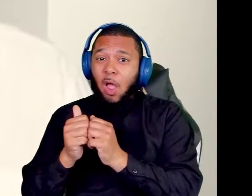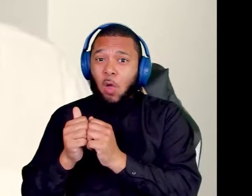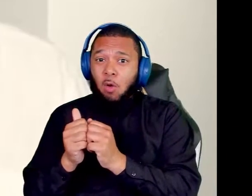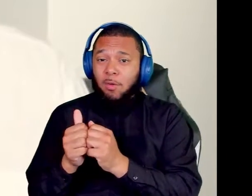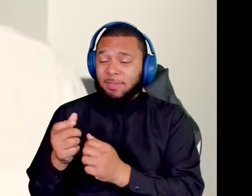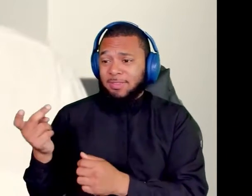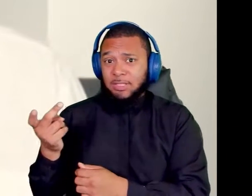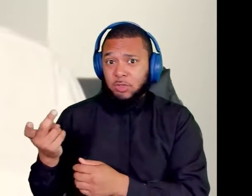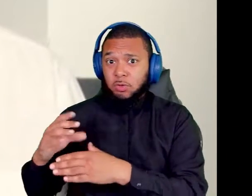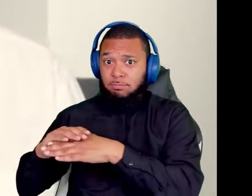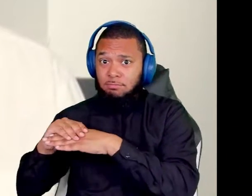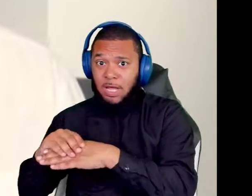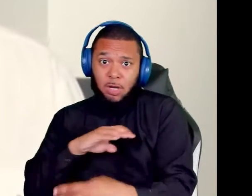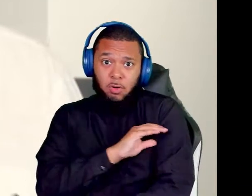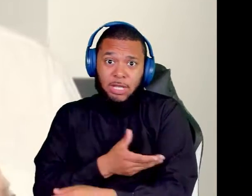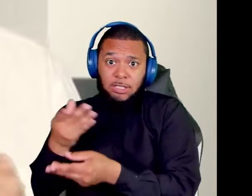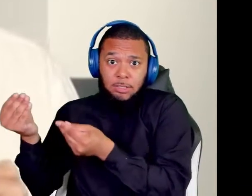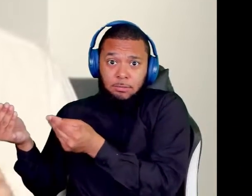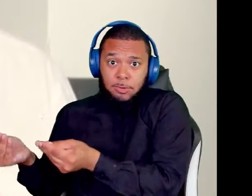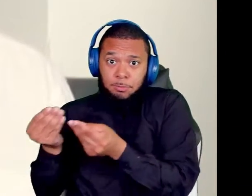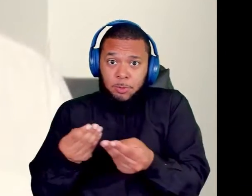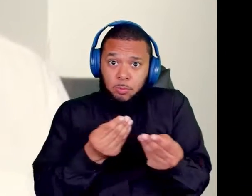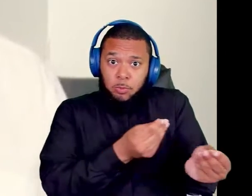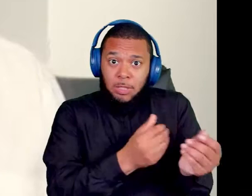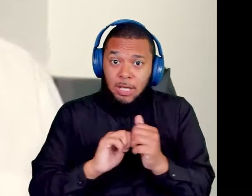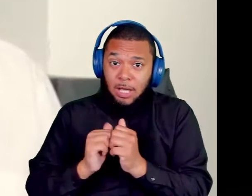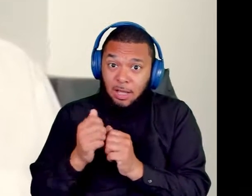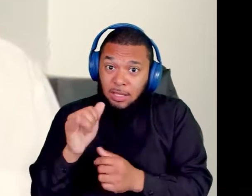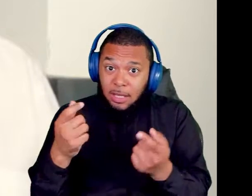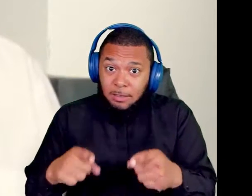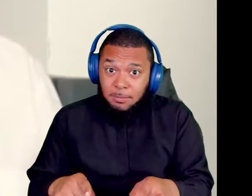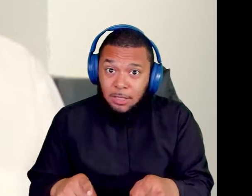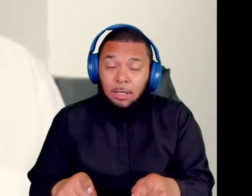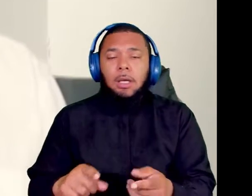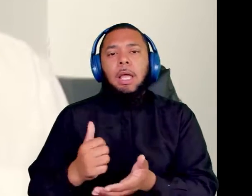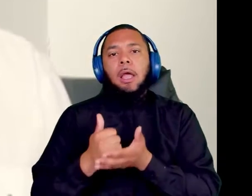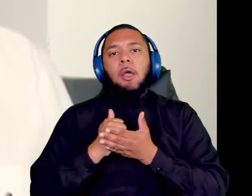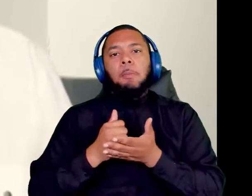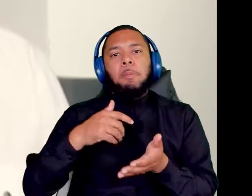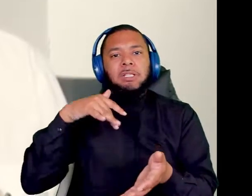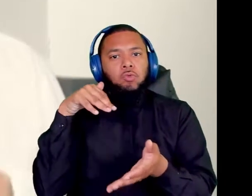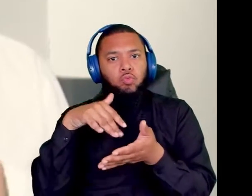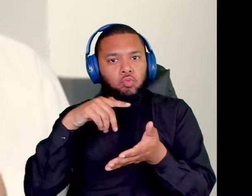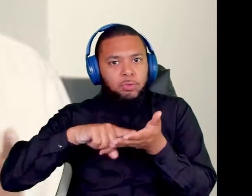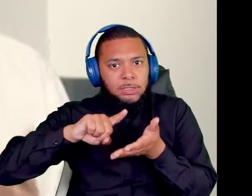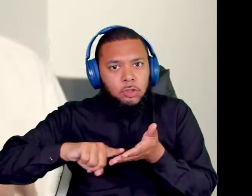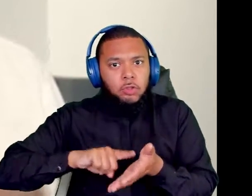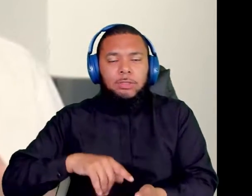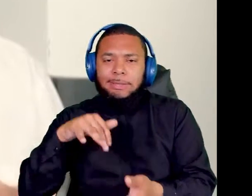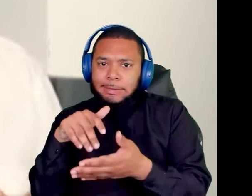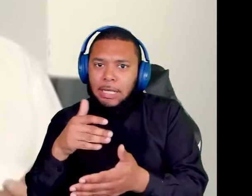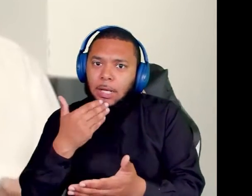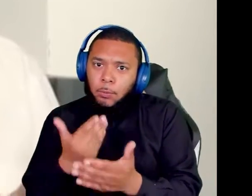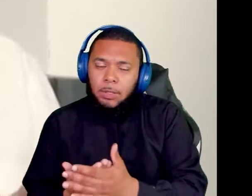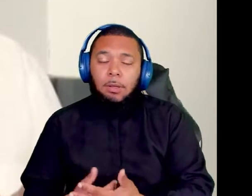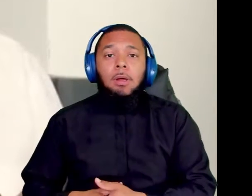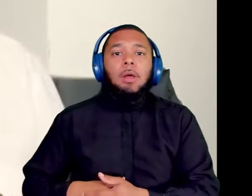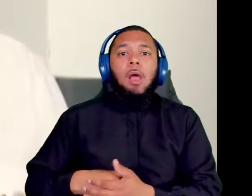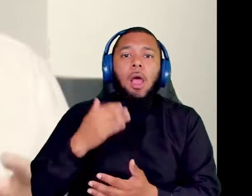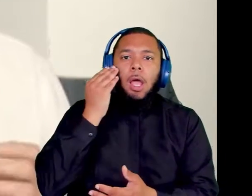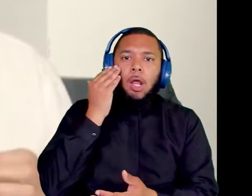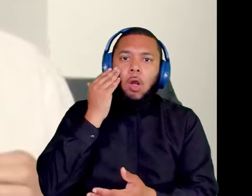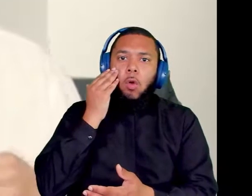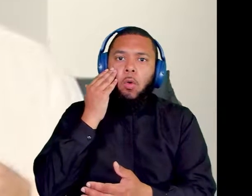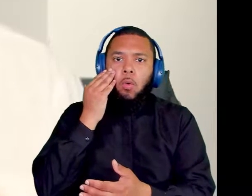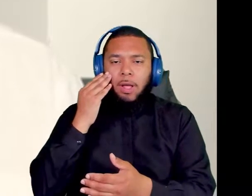energy gives us a lot of information for research and for study. And knowing food chain